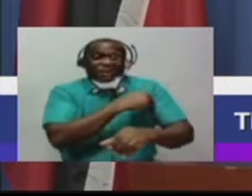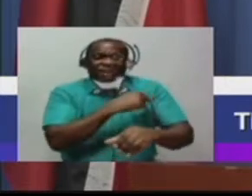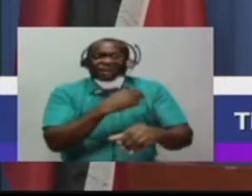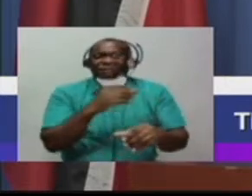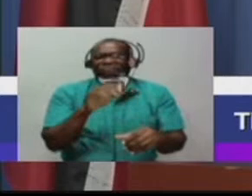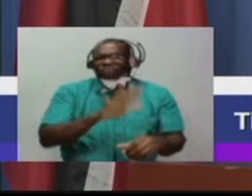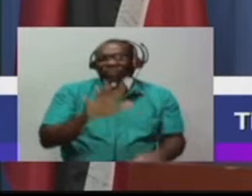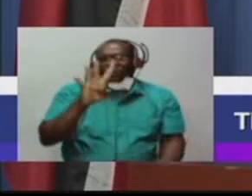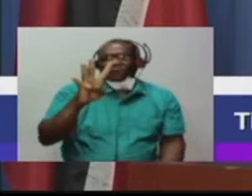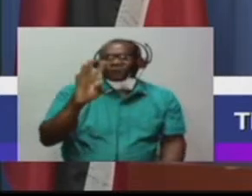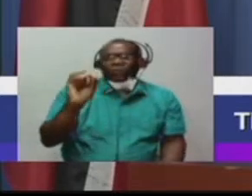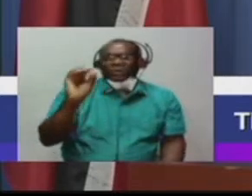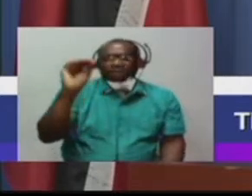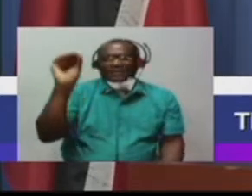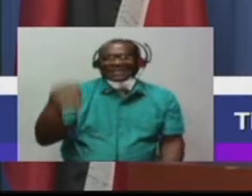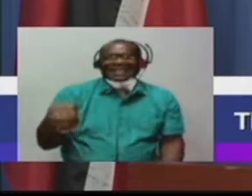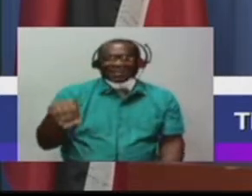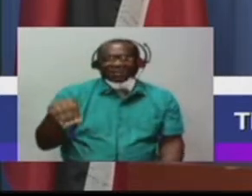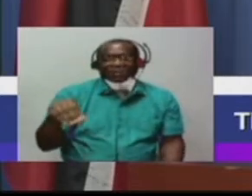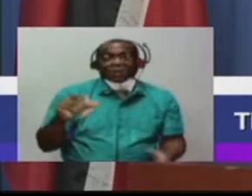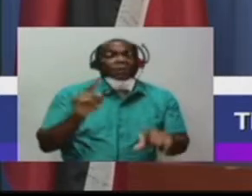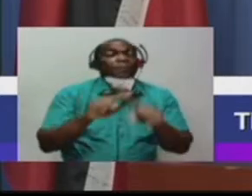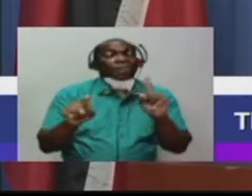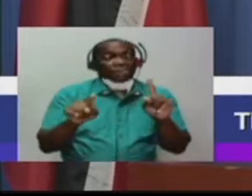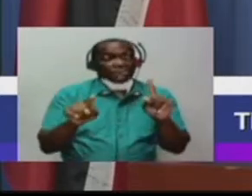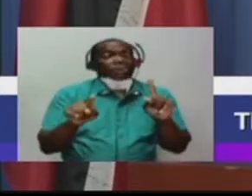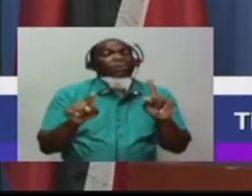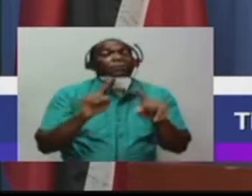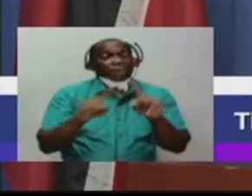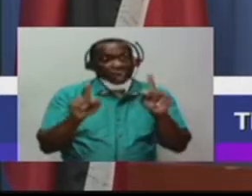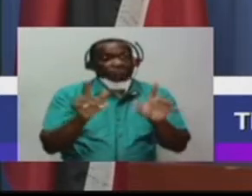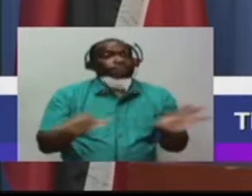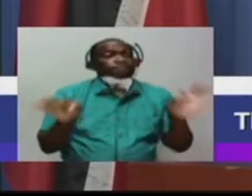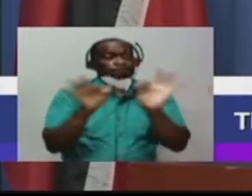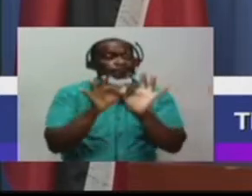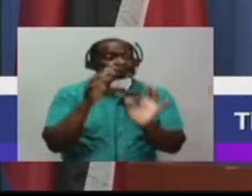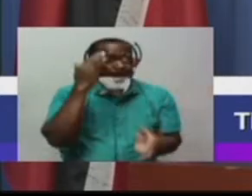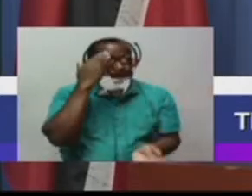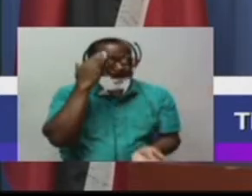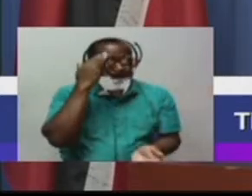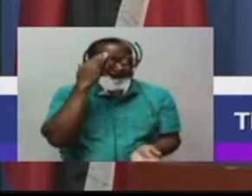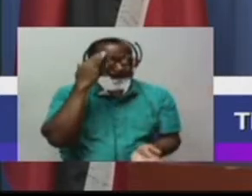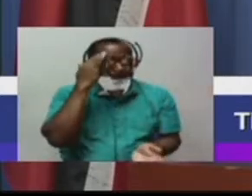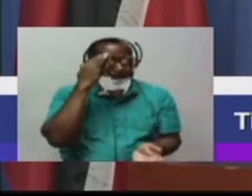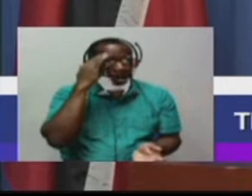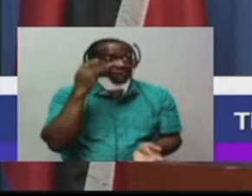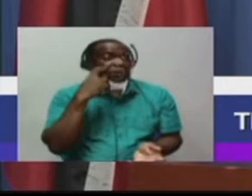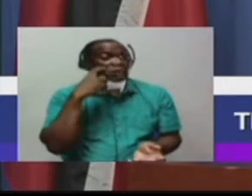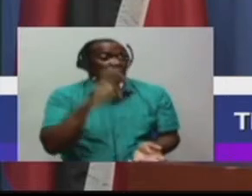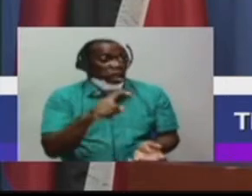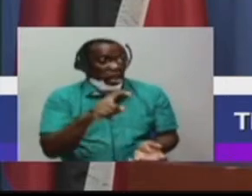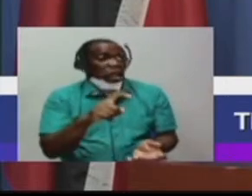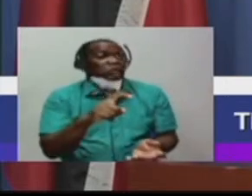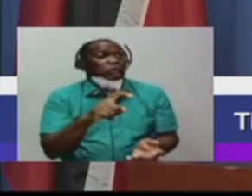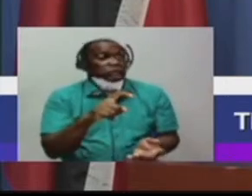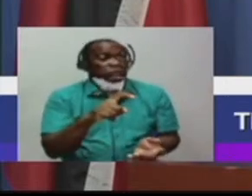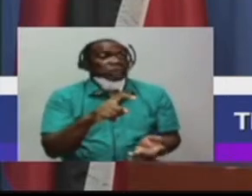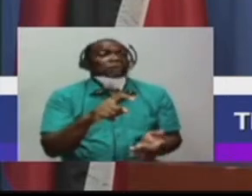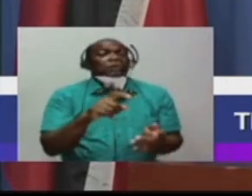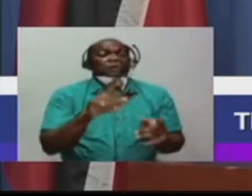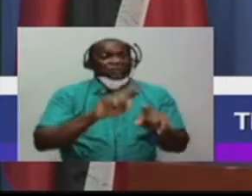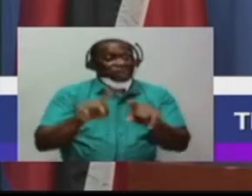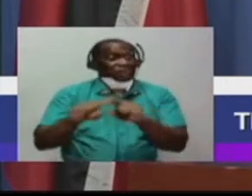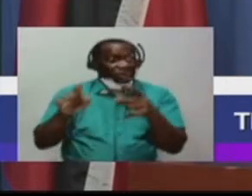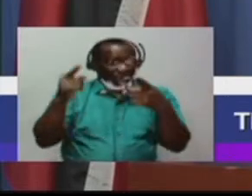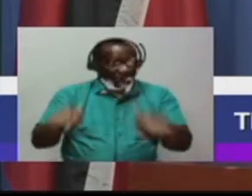However, we must be aware and we must note that there are several trends that are very concerning, one of which